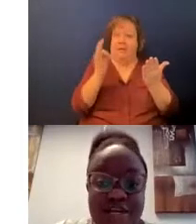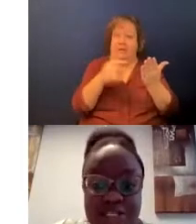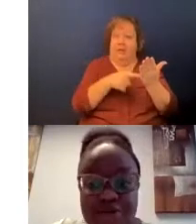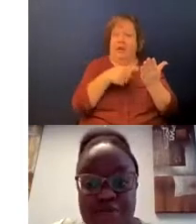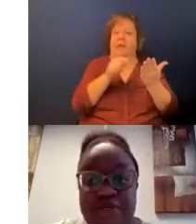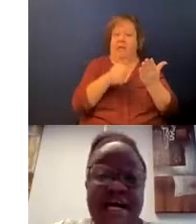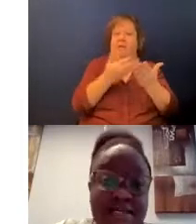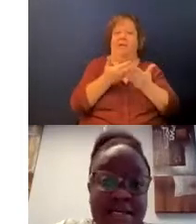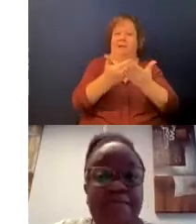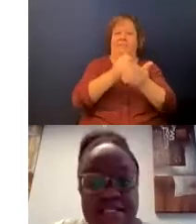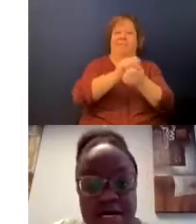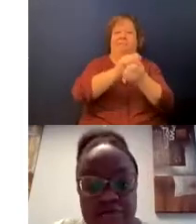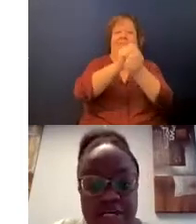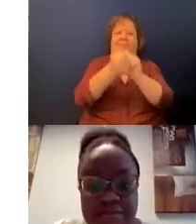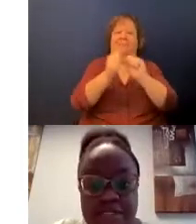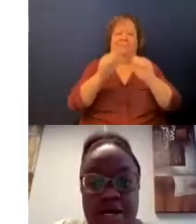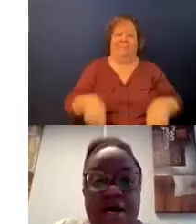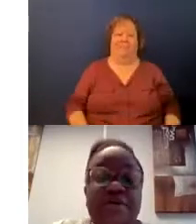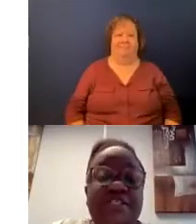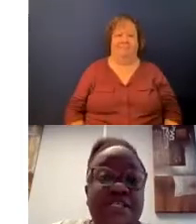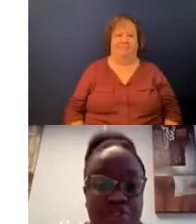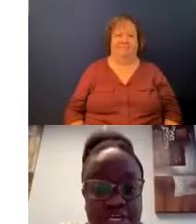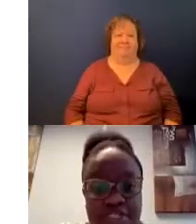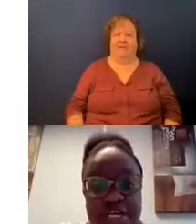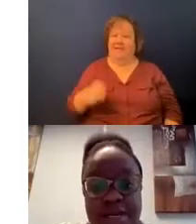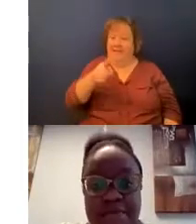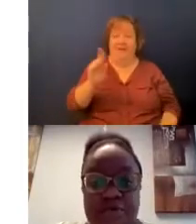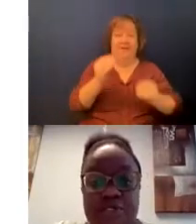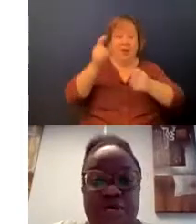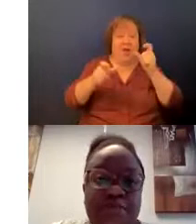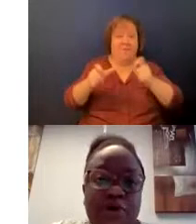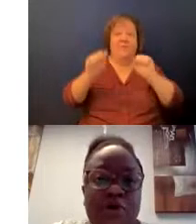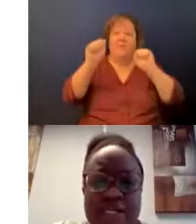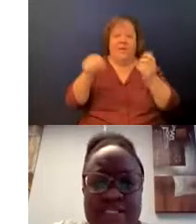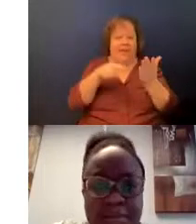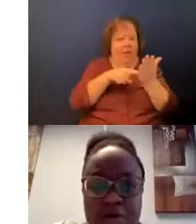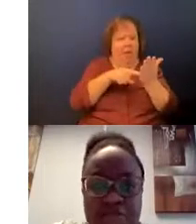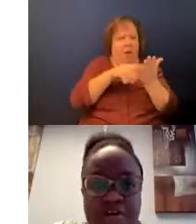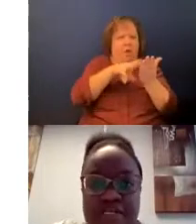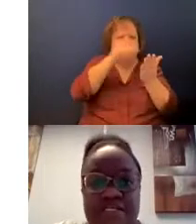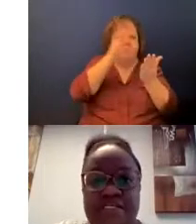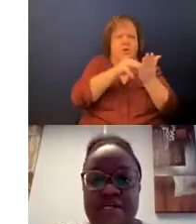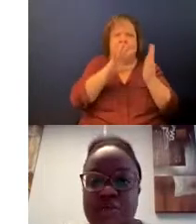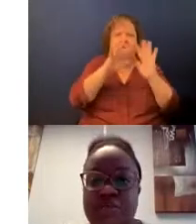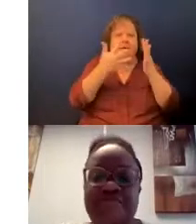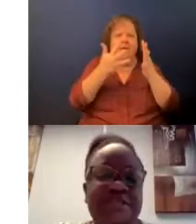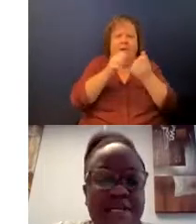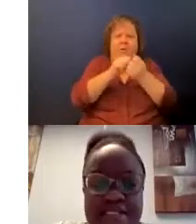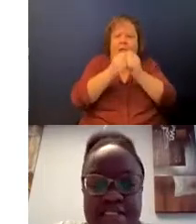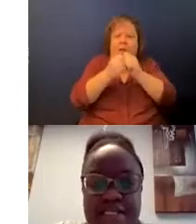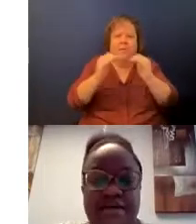the connection between learning and better outcomes. Research to change can be used to explore quite a number of areas. This